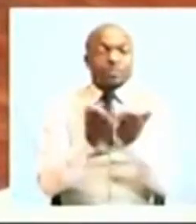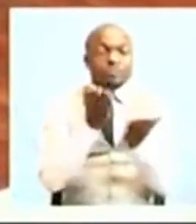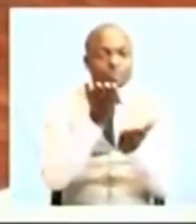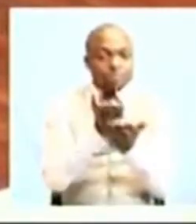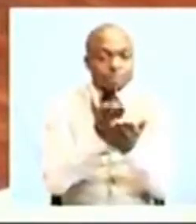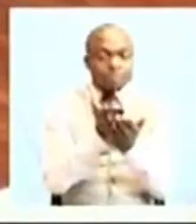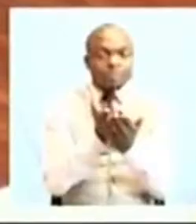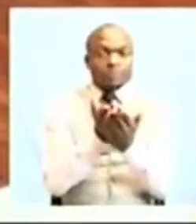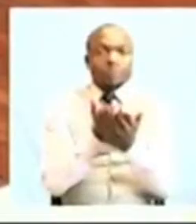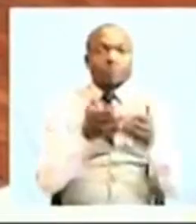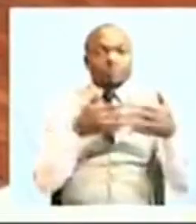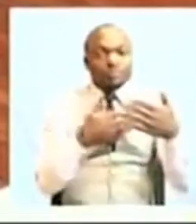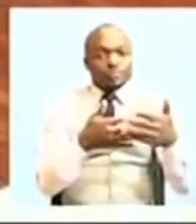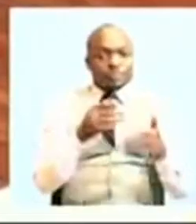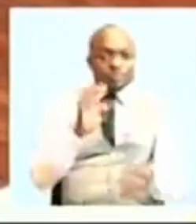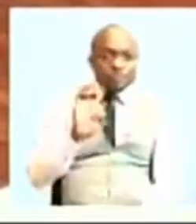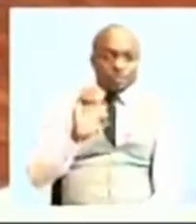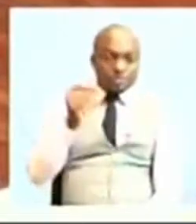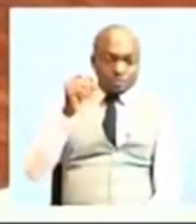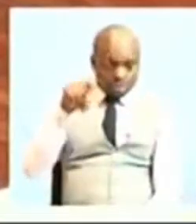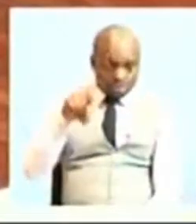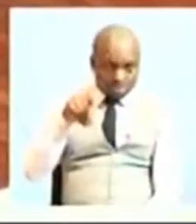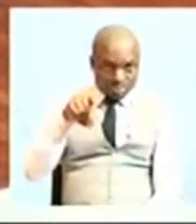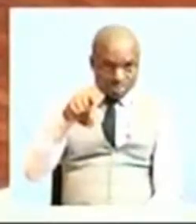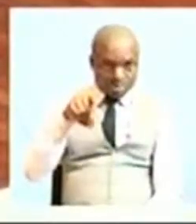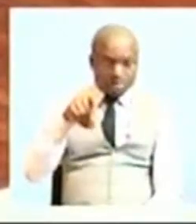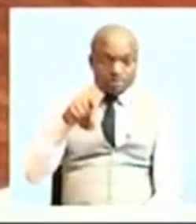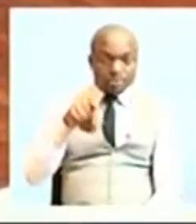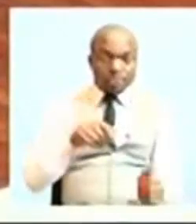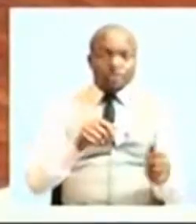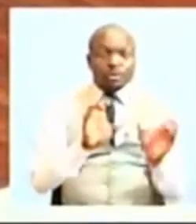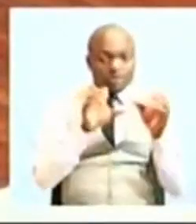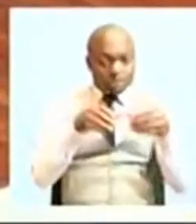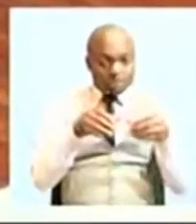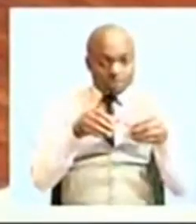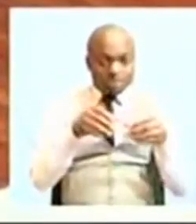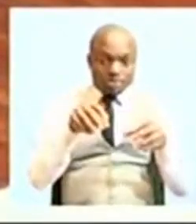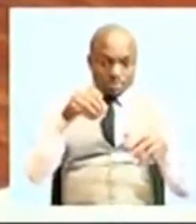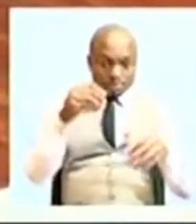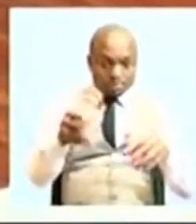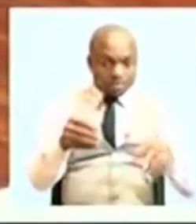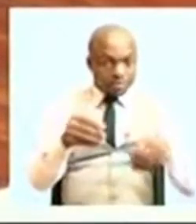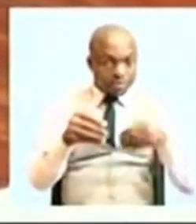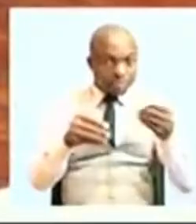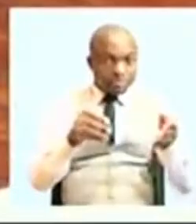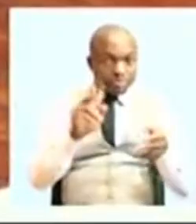EGP platform. Action taken. The council has since spent